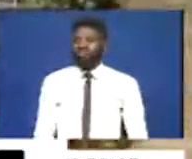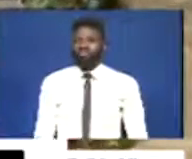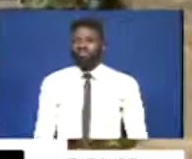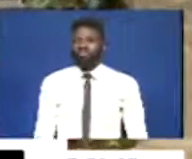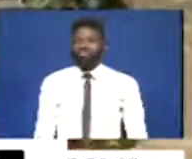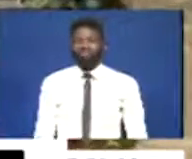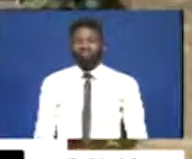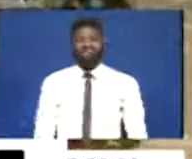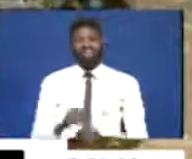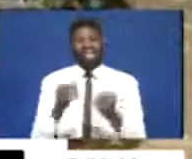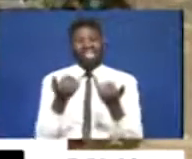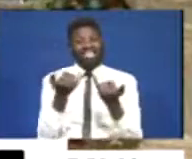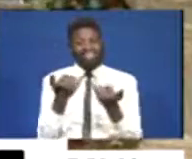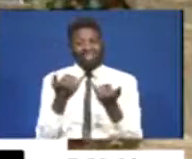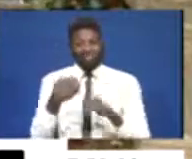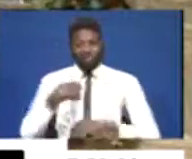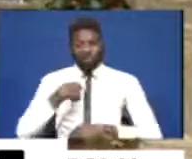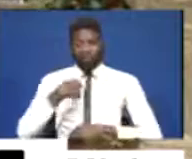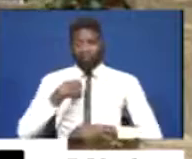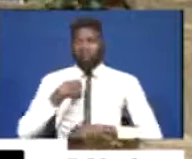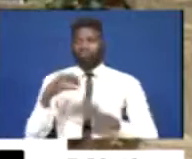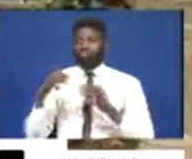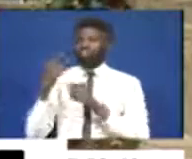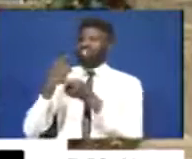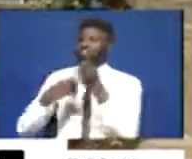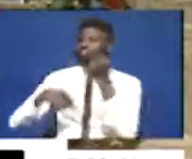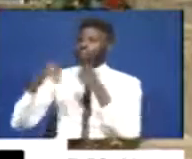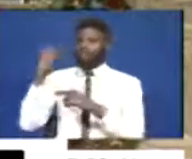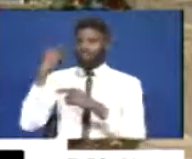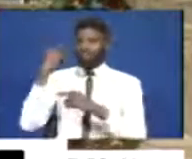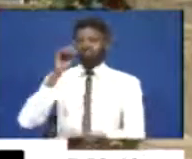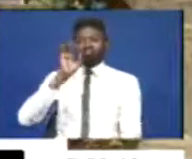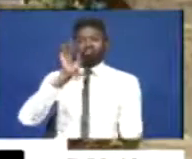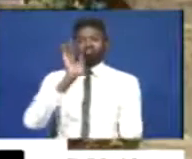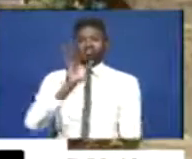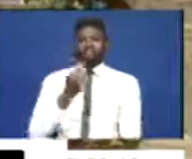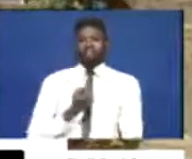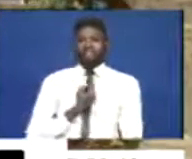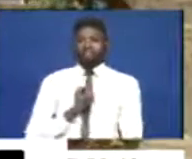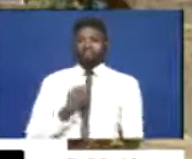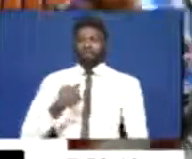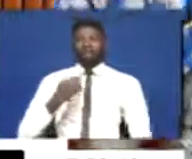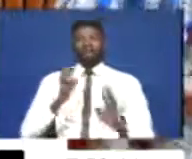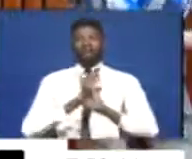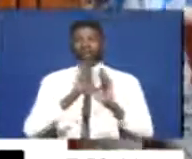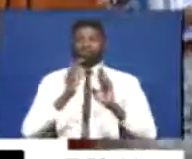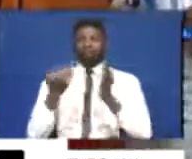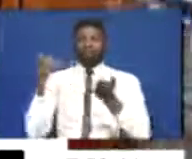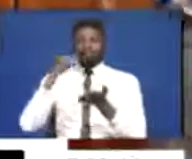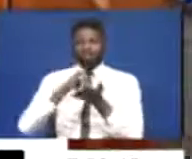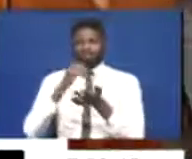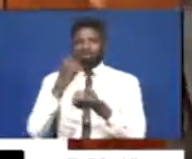Now that I'm the defending champion of singles, I'm ready to defend my title. Right now,